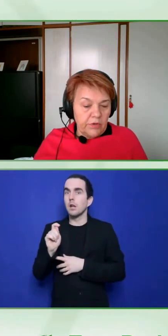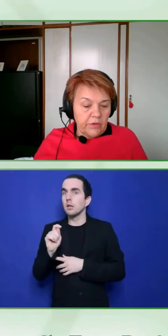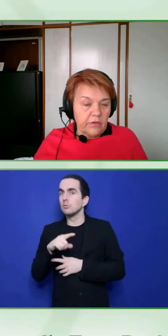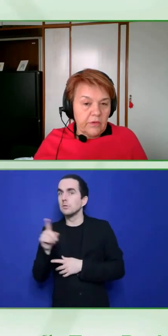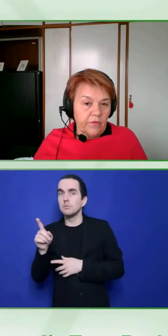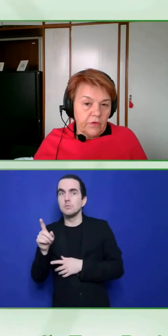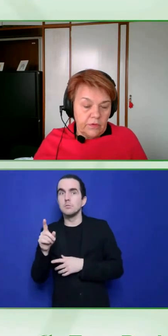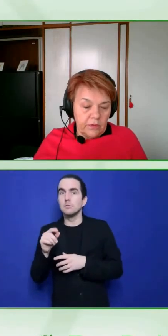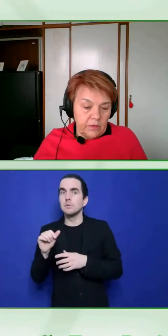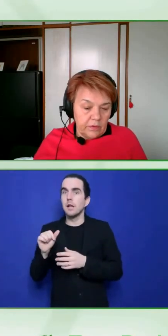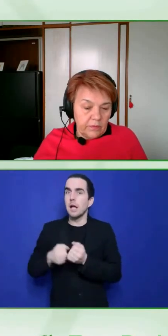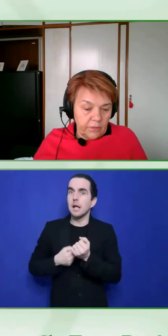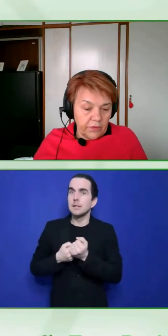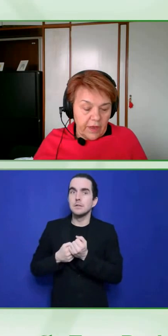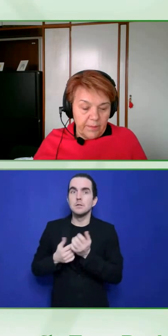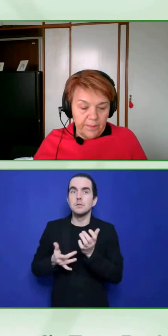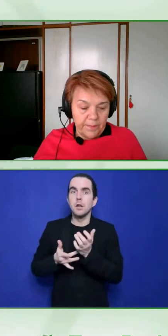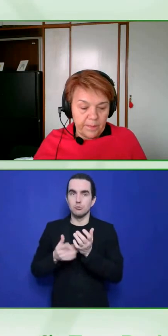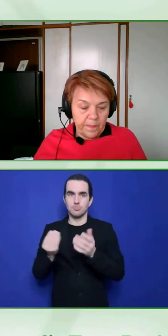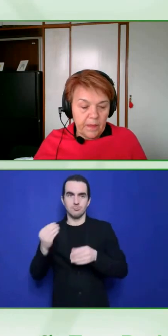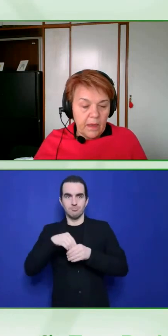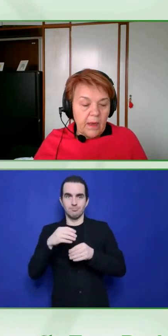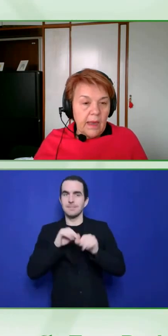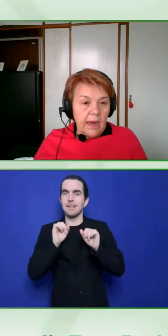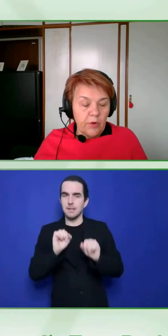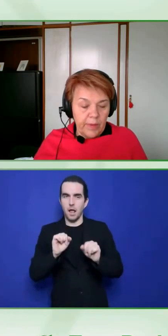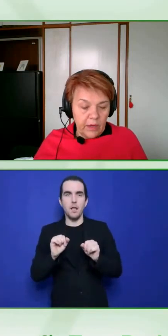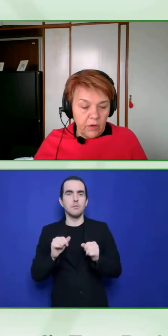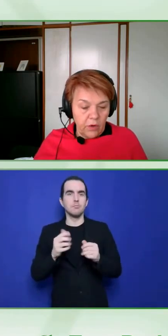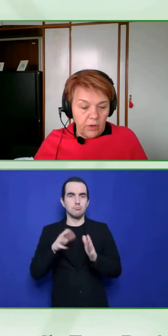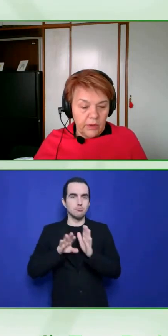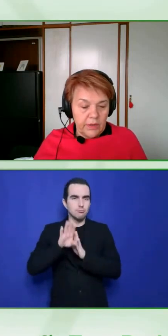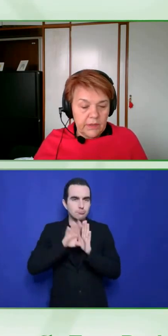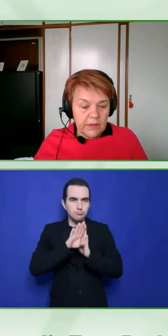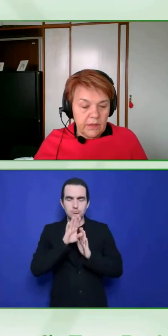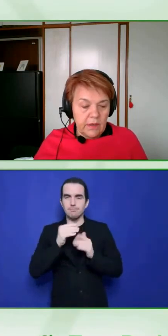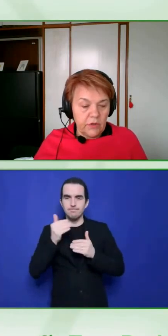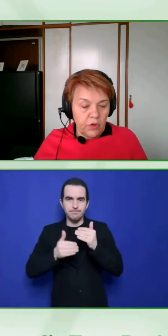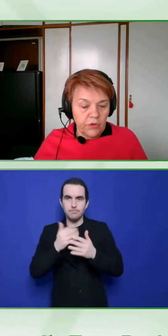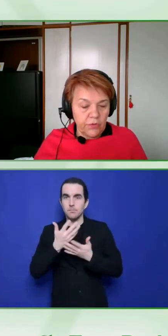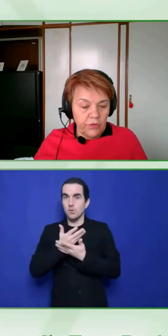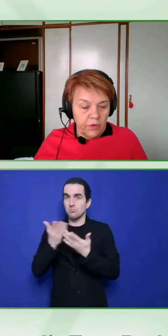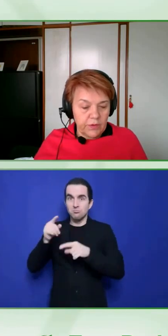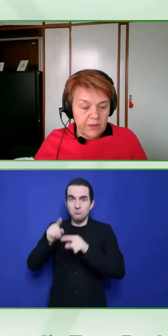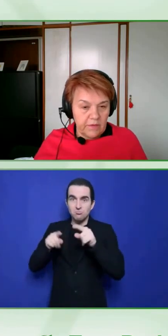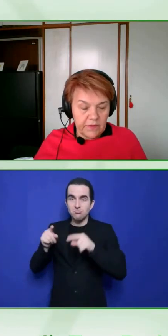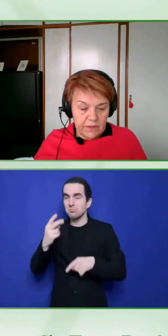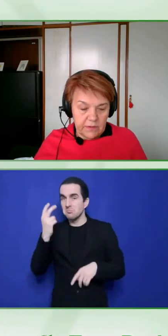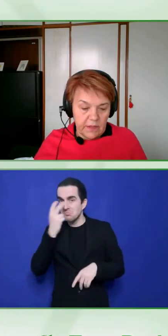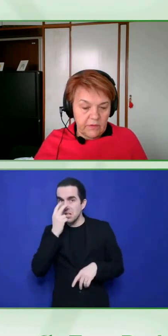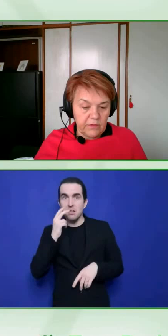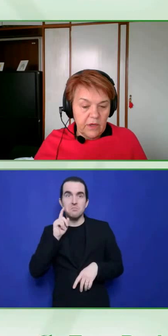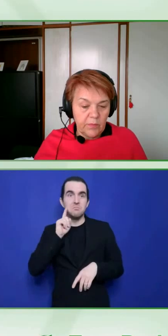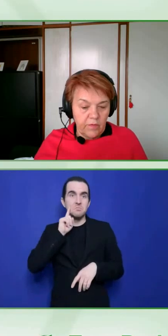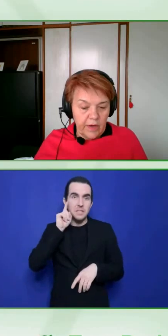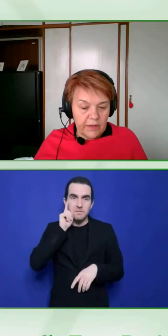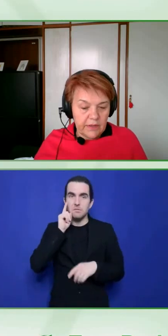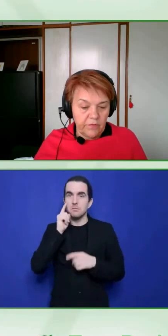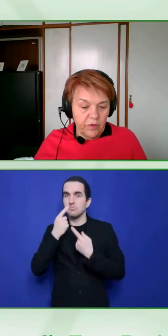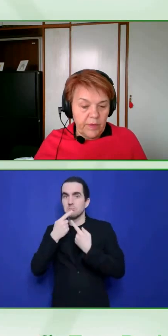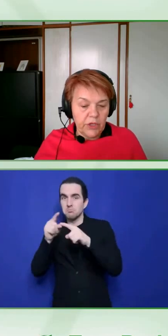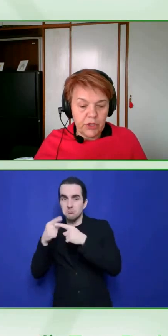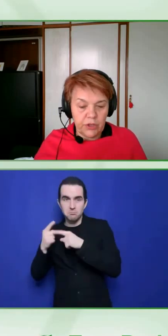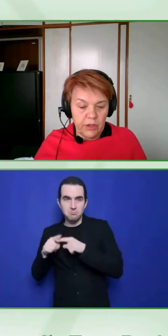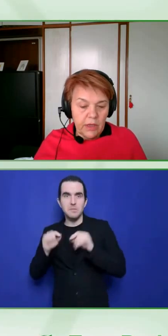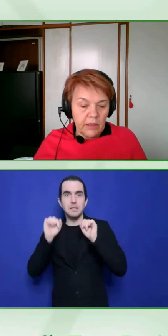are important for them. Our main goal is a door-to-door service that